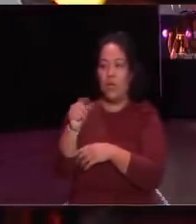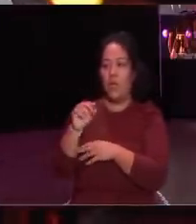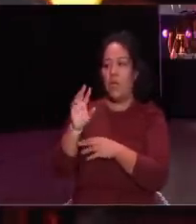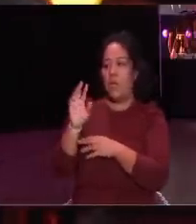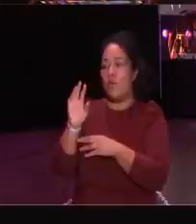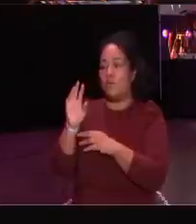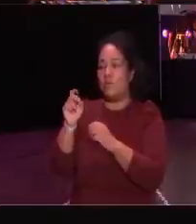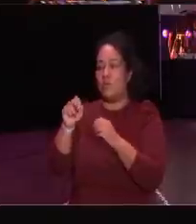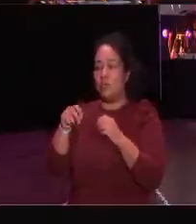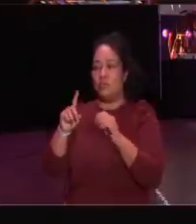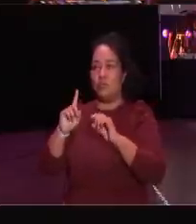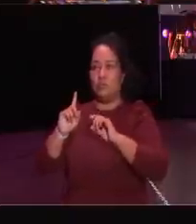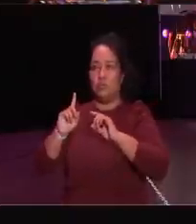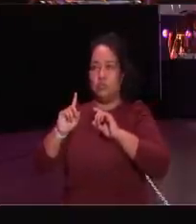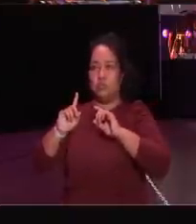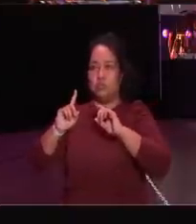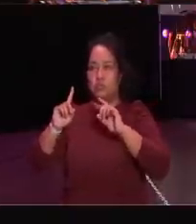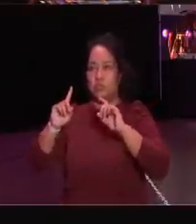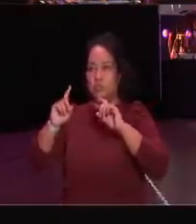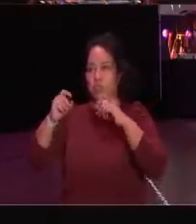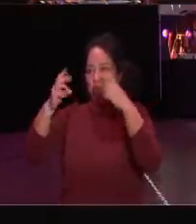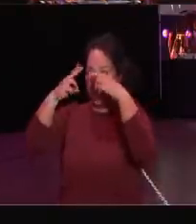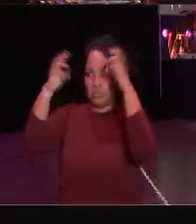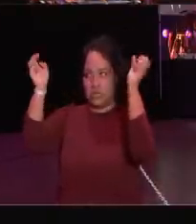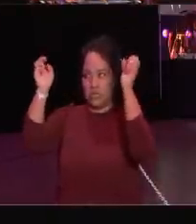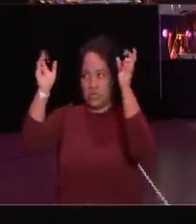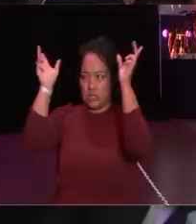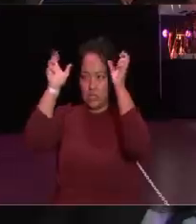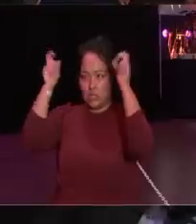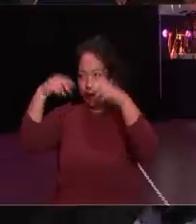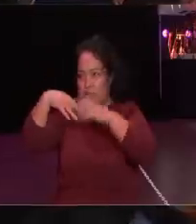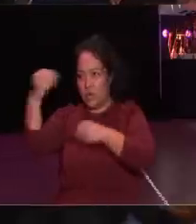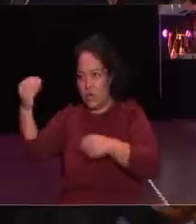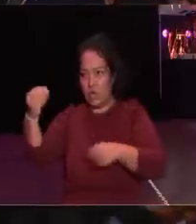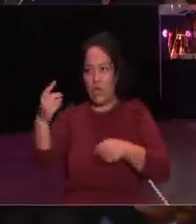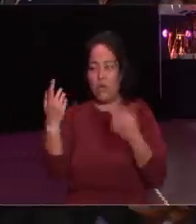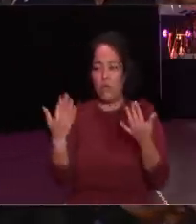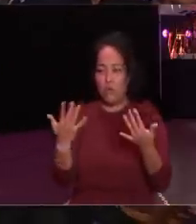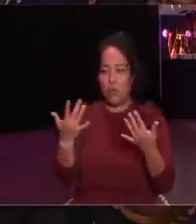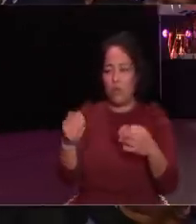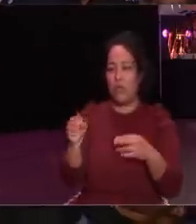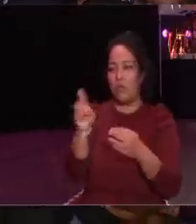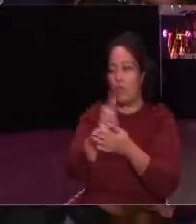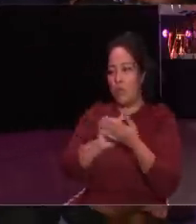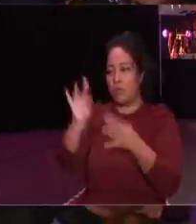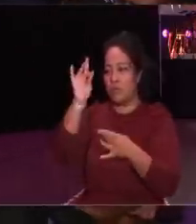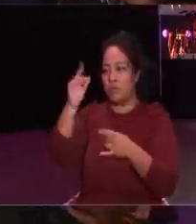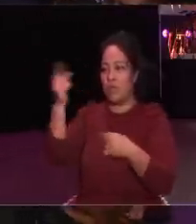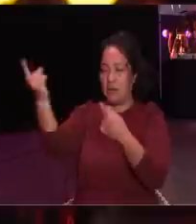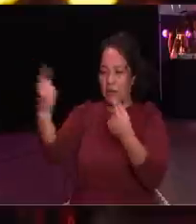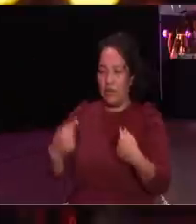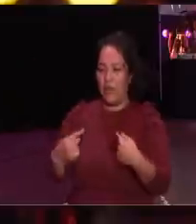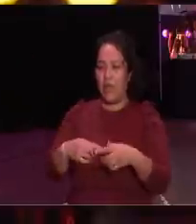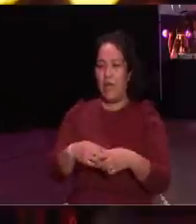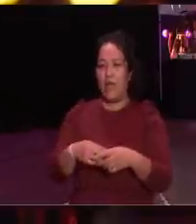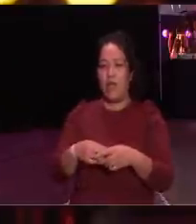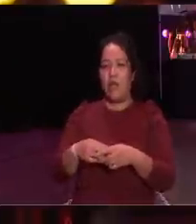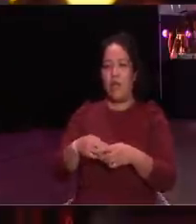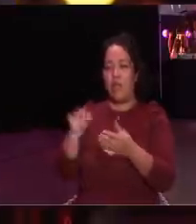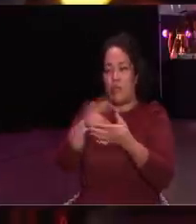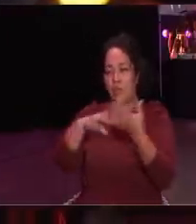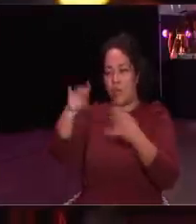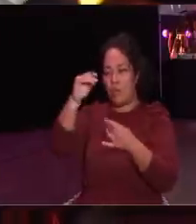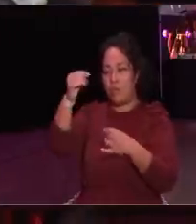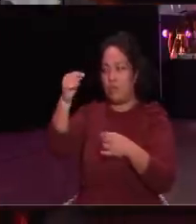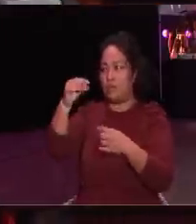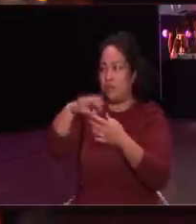cast out any demons. Espérense que venga el Espíritu stay Santo. Wait there until the Holy Spirit. Y cuando llegue el Espíritu Santo, and when the Holy Spirit